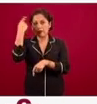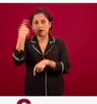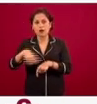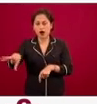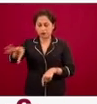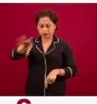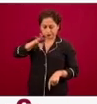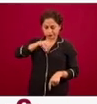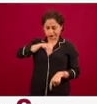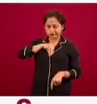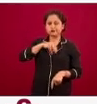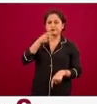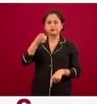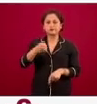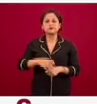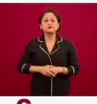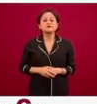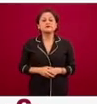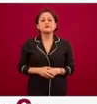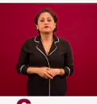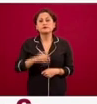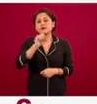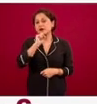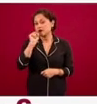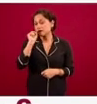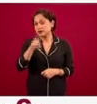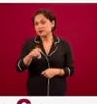actively displaying symptoms.